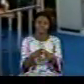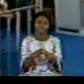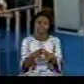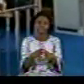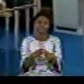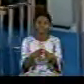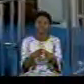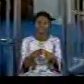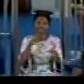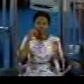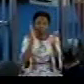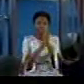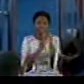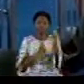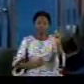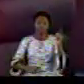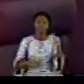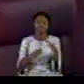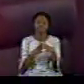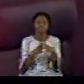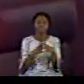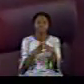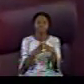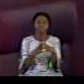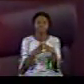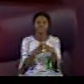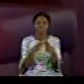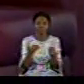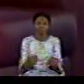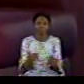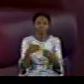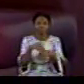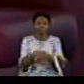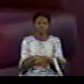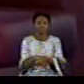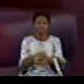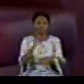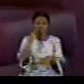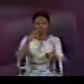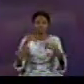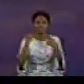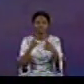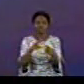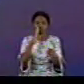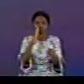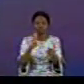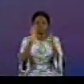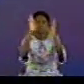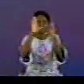praise the lord tonight is going to be thunderous